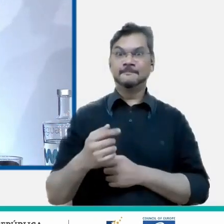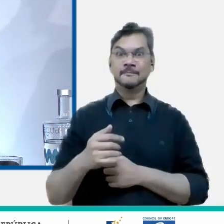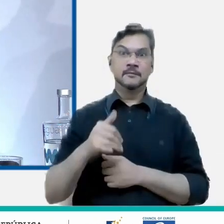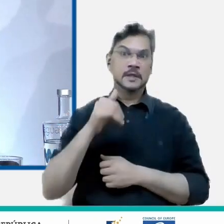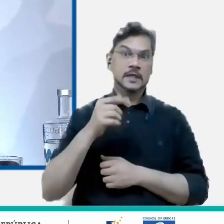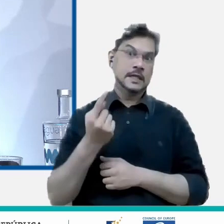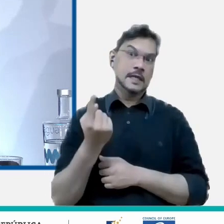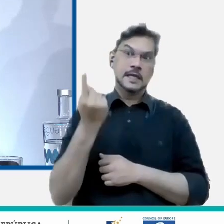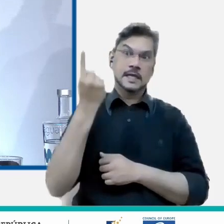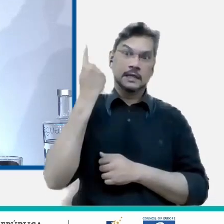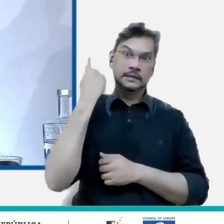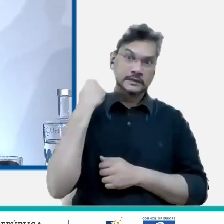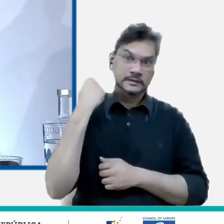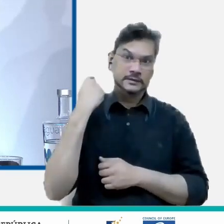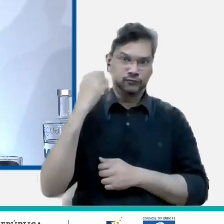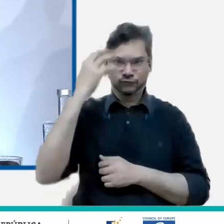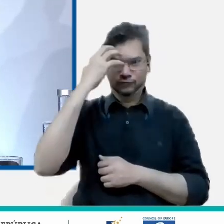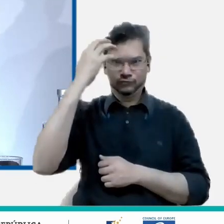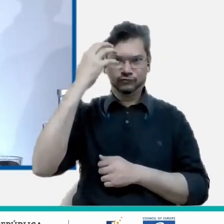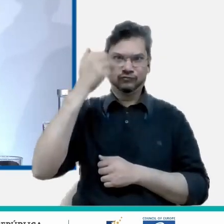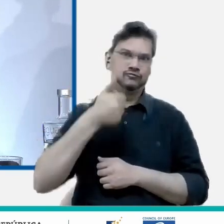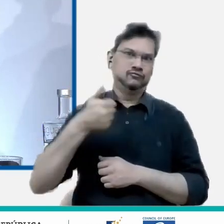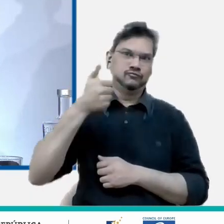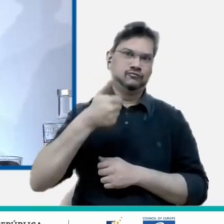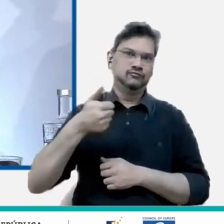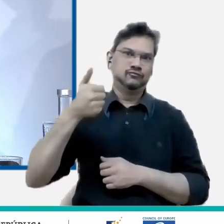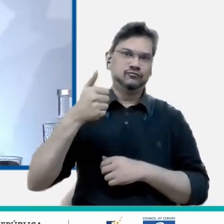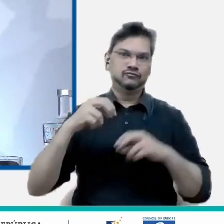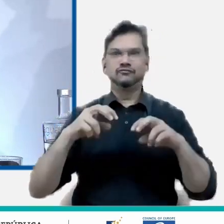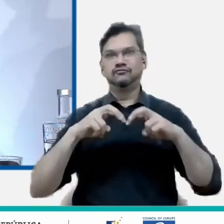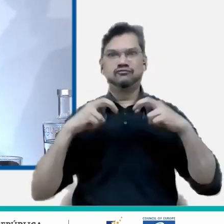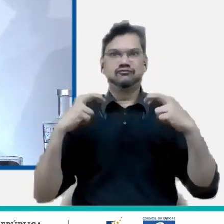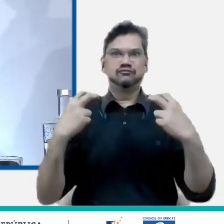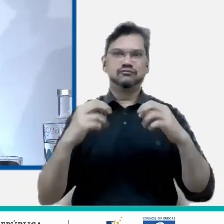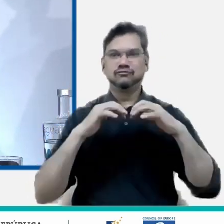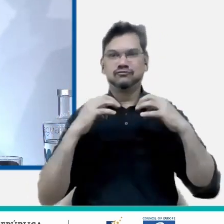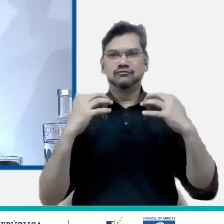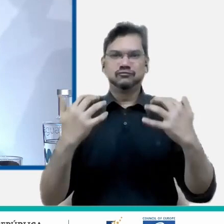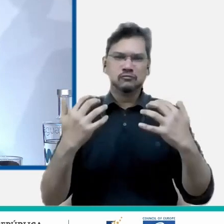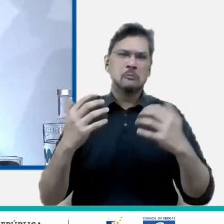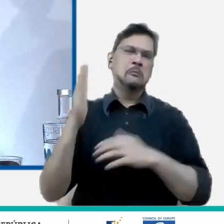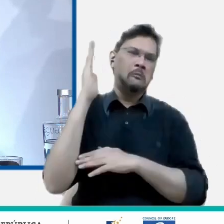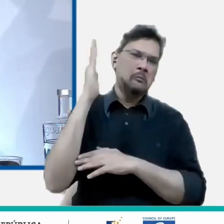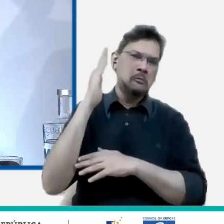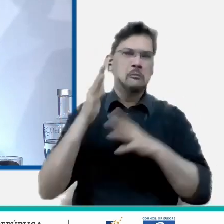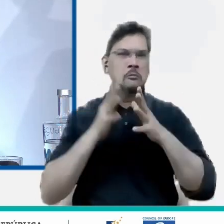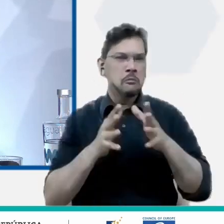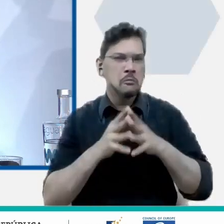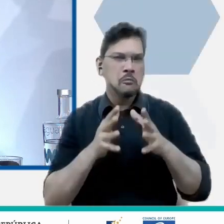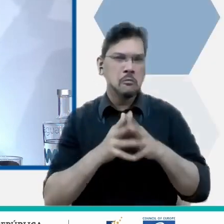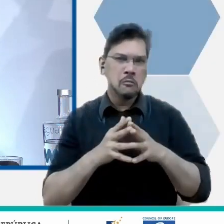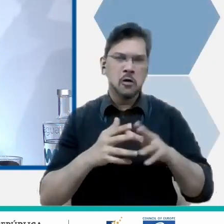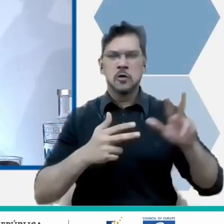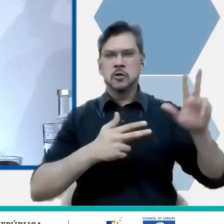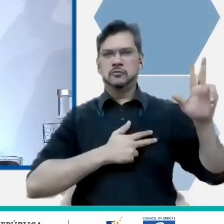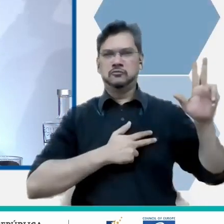yesterday, which gave us a very strong pledge to support the roadmap